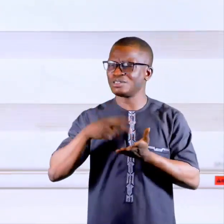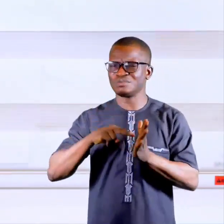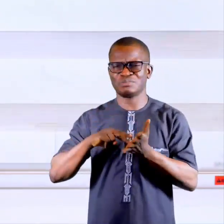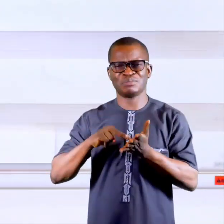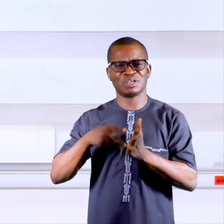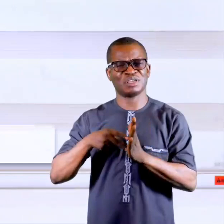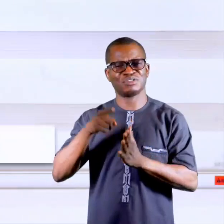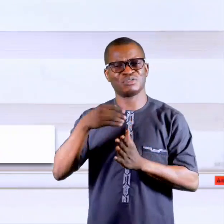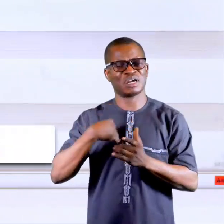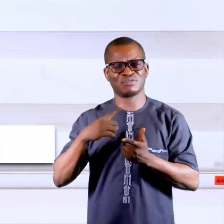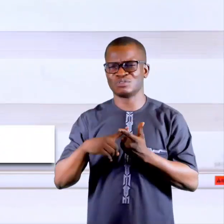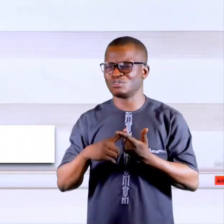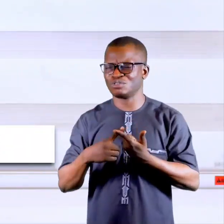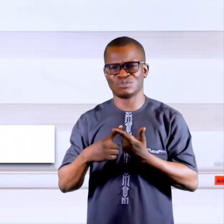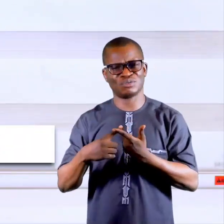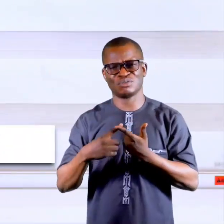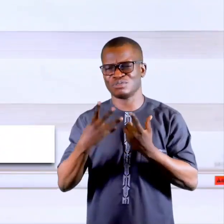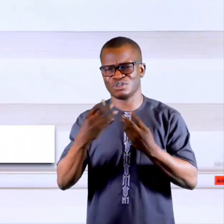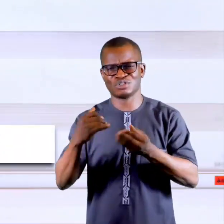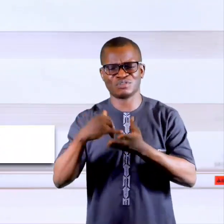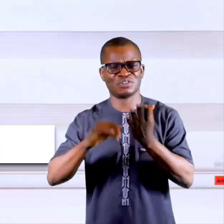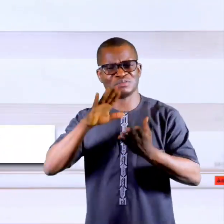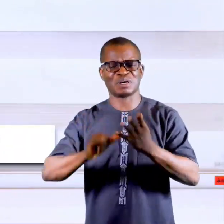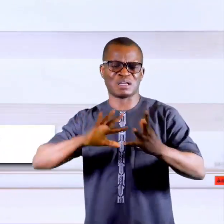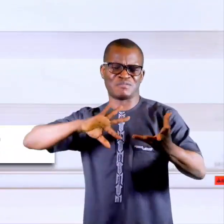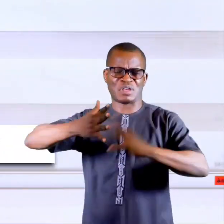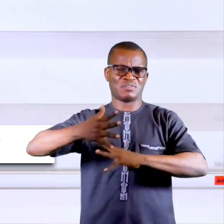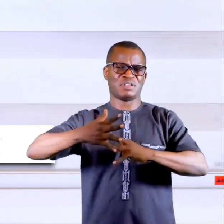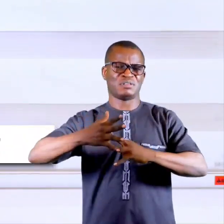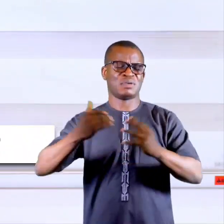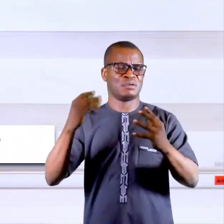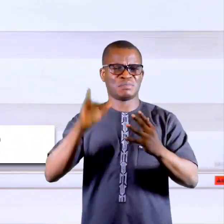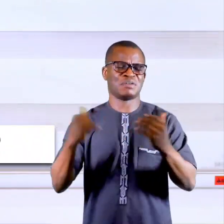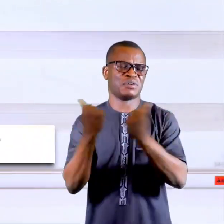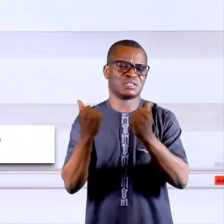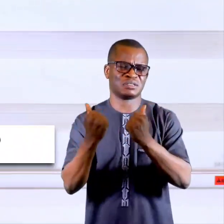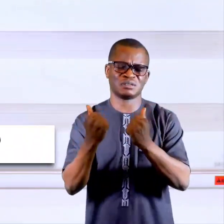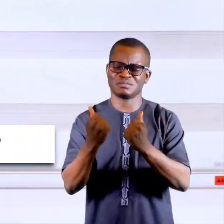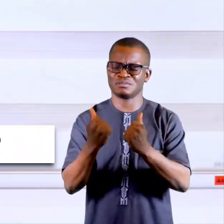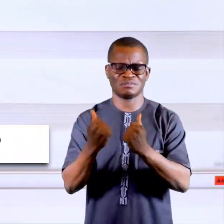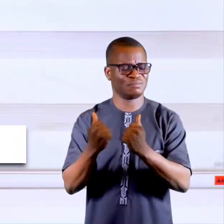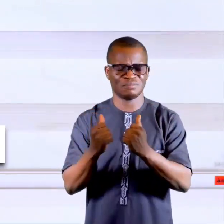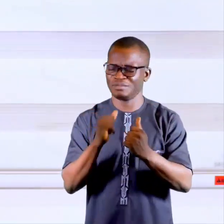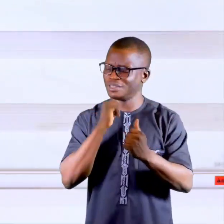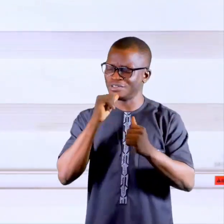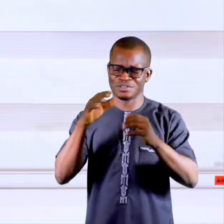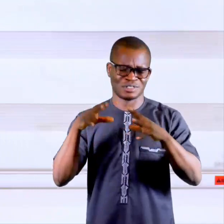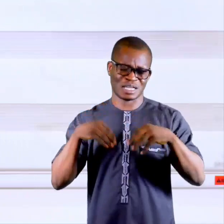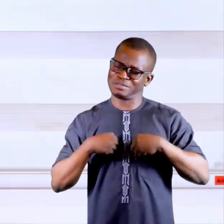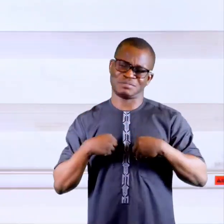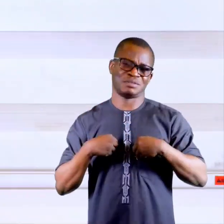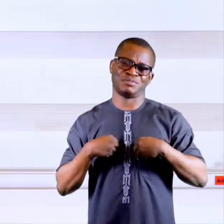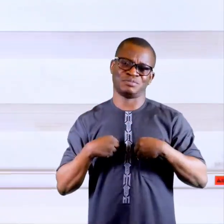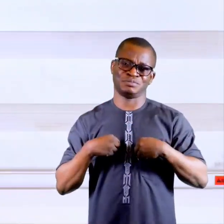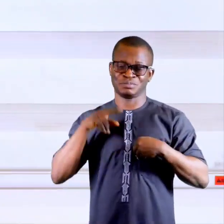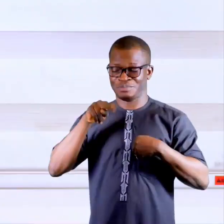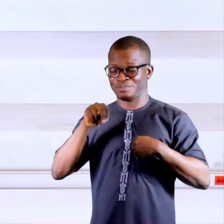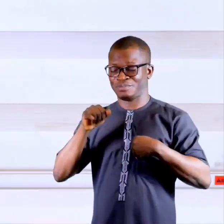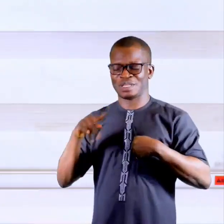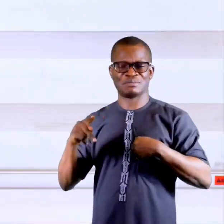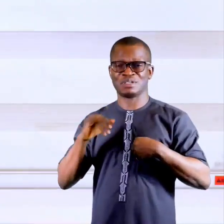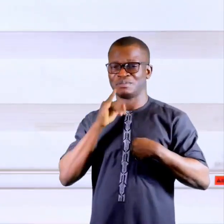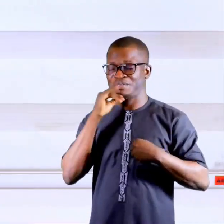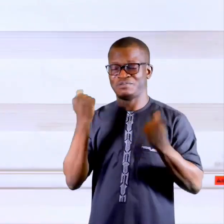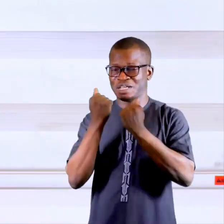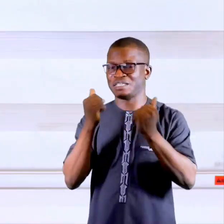to violence. So these are some of the things that is not acceptable and that the agency is